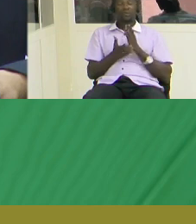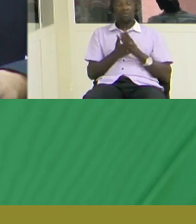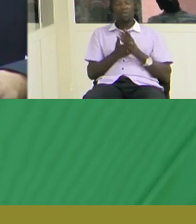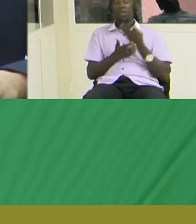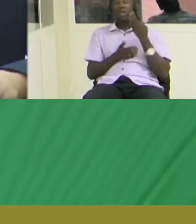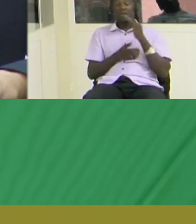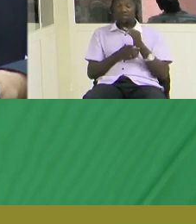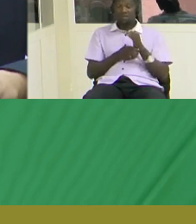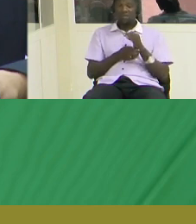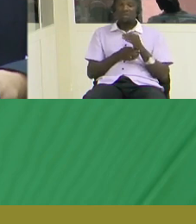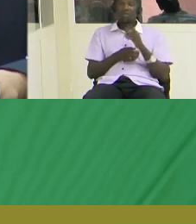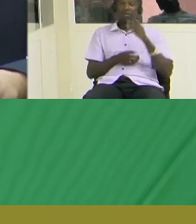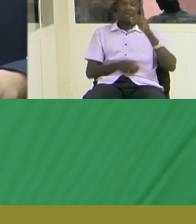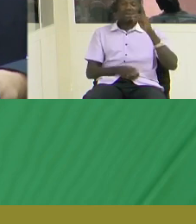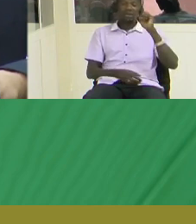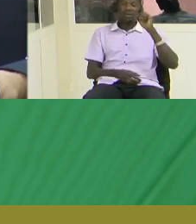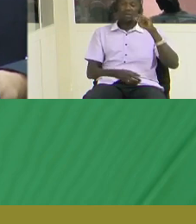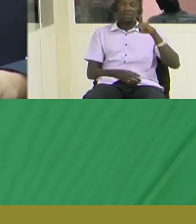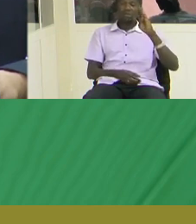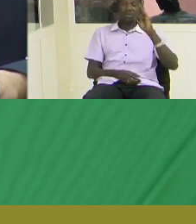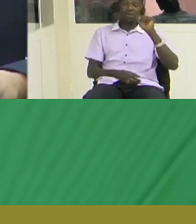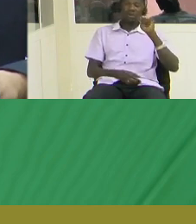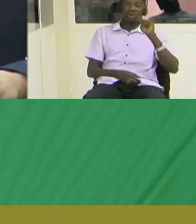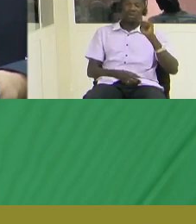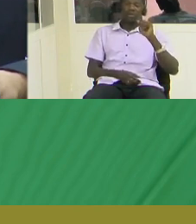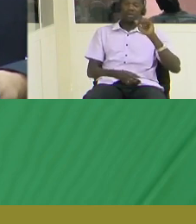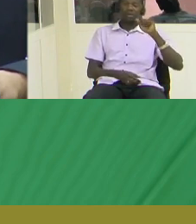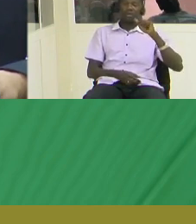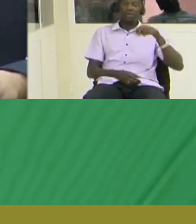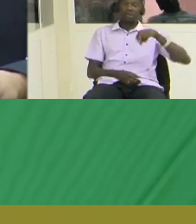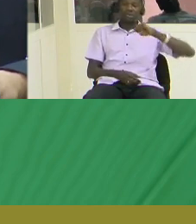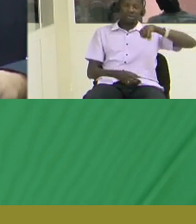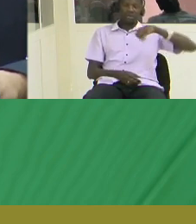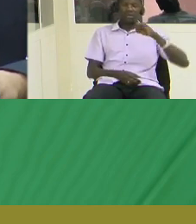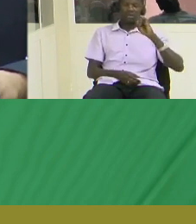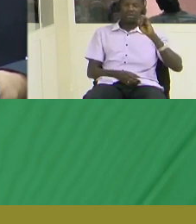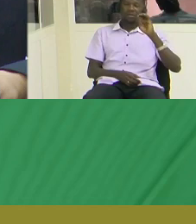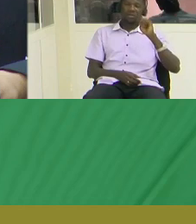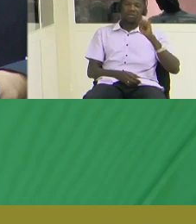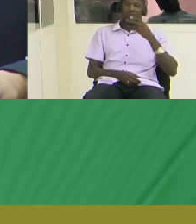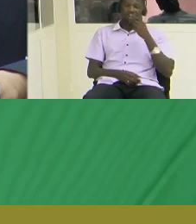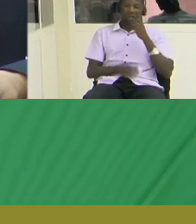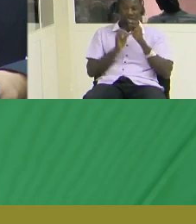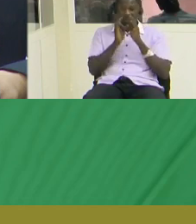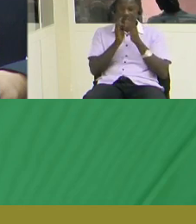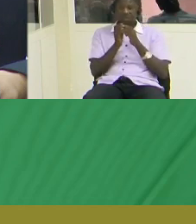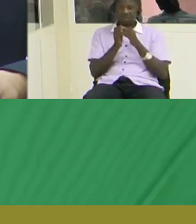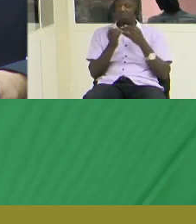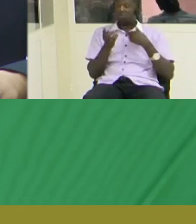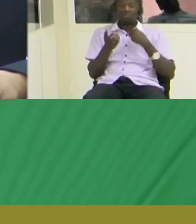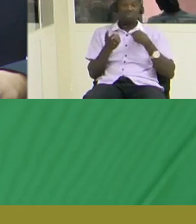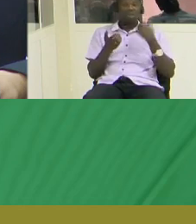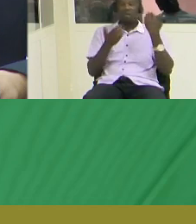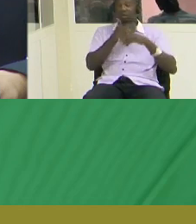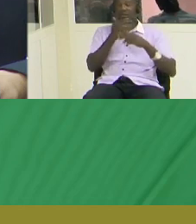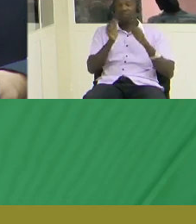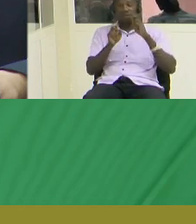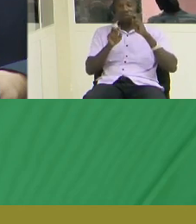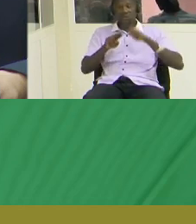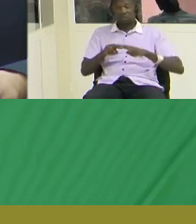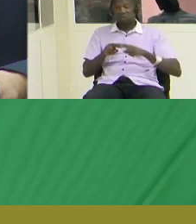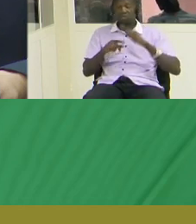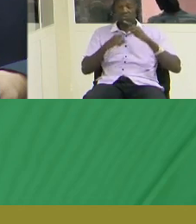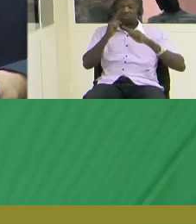never sat down with them benjai to talk about positions or any other matter concerning